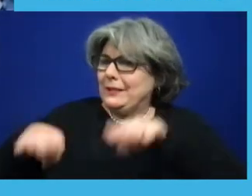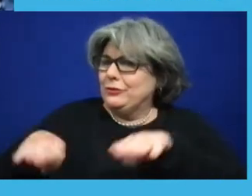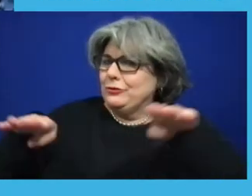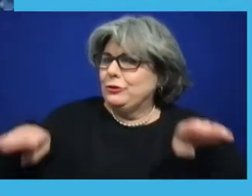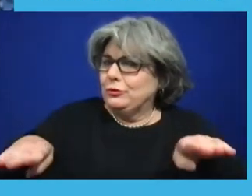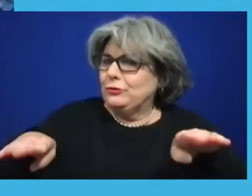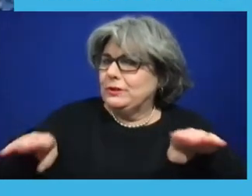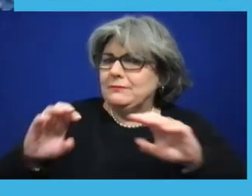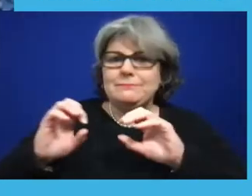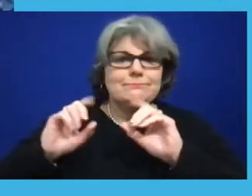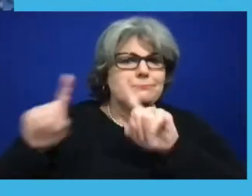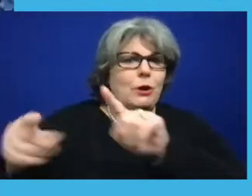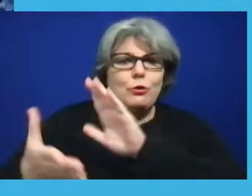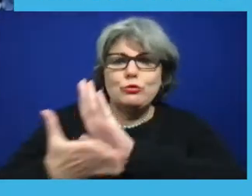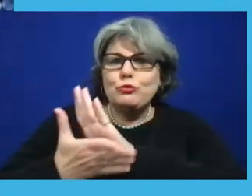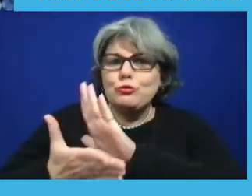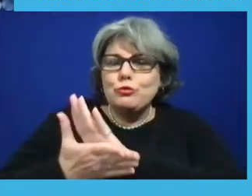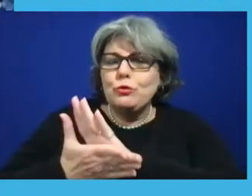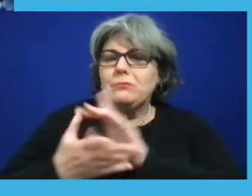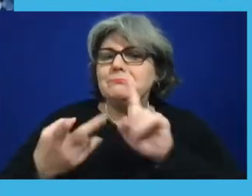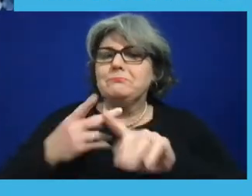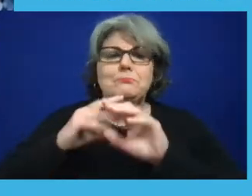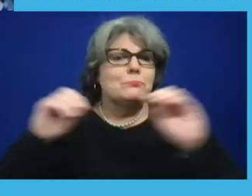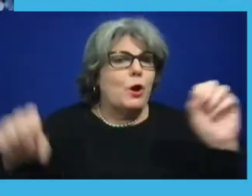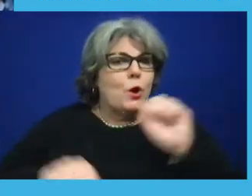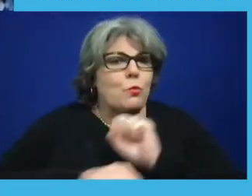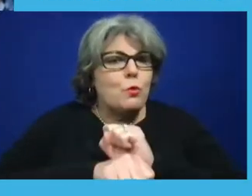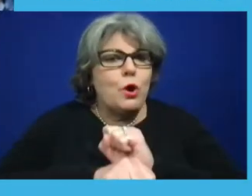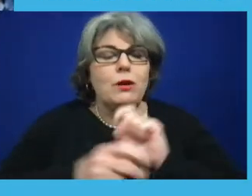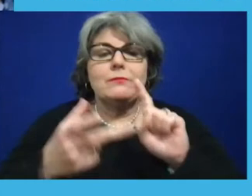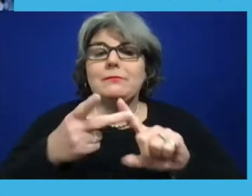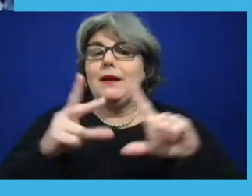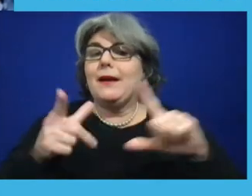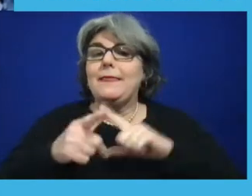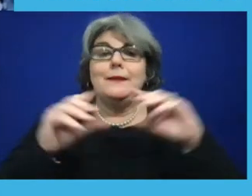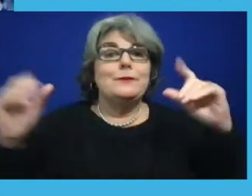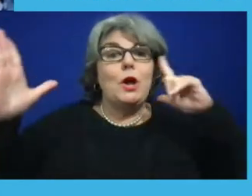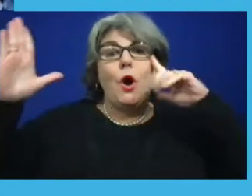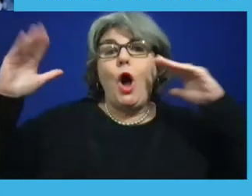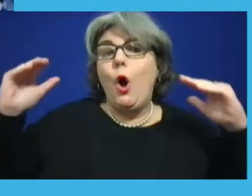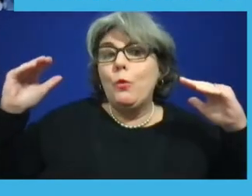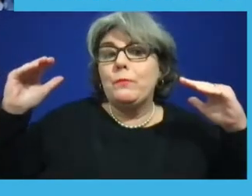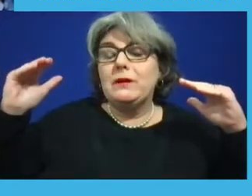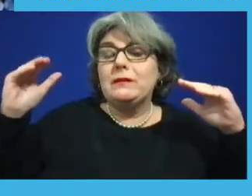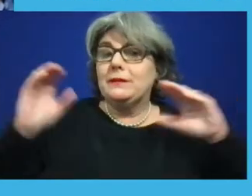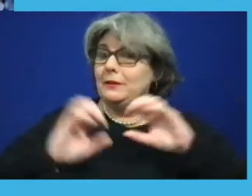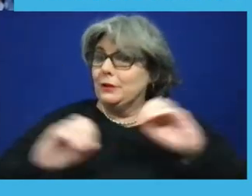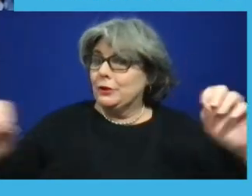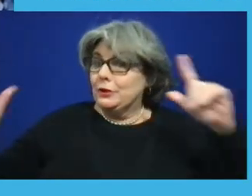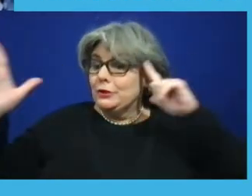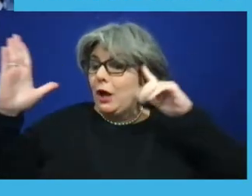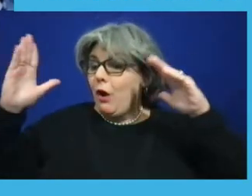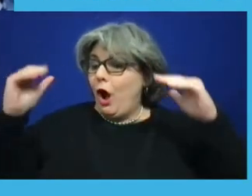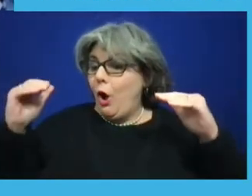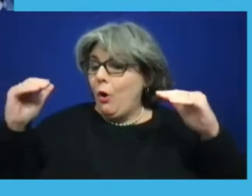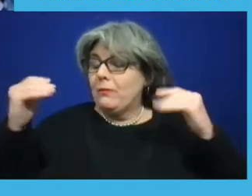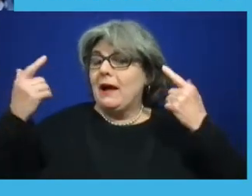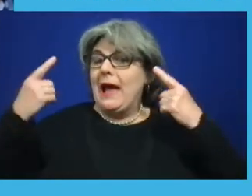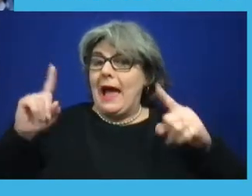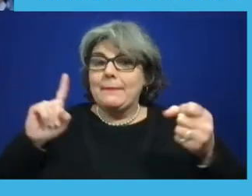Communities where too many of our children are out of school, and then they're out of work, and then they're out of